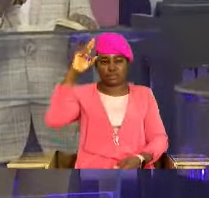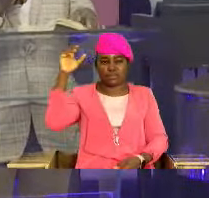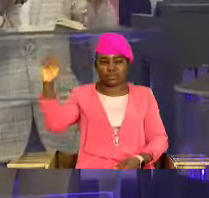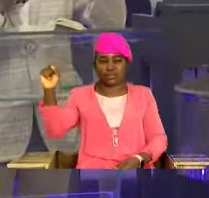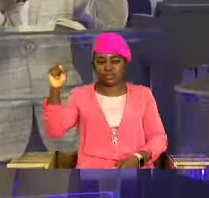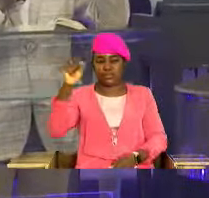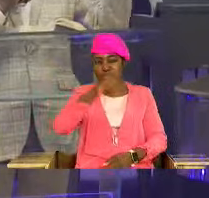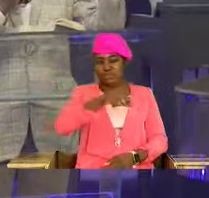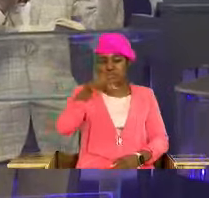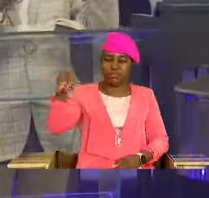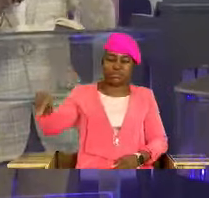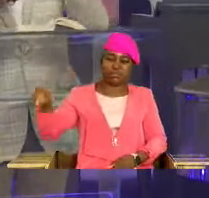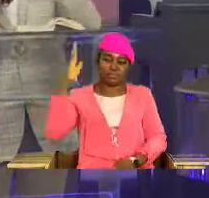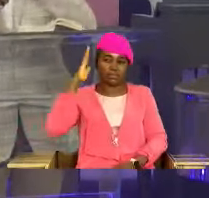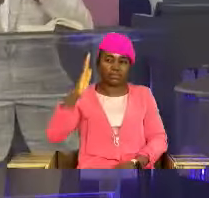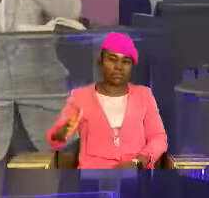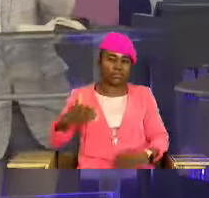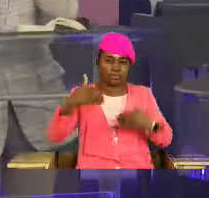his